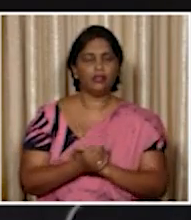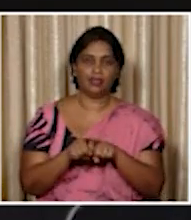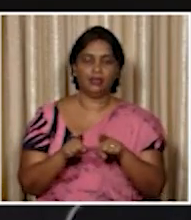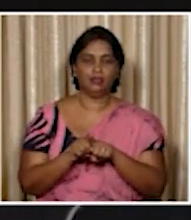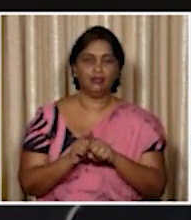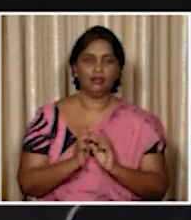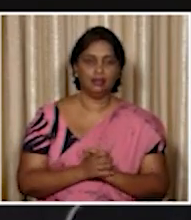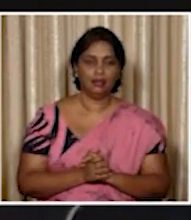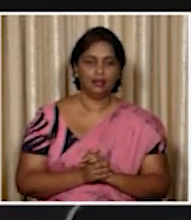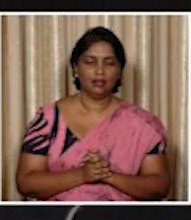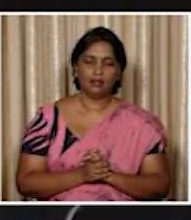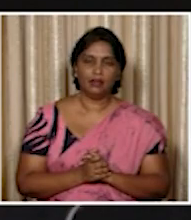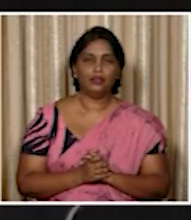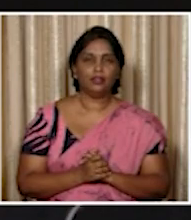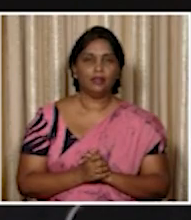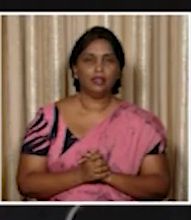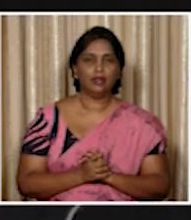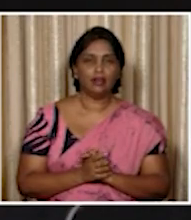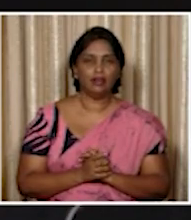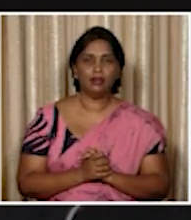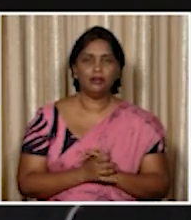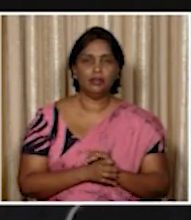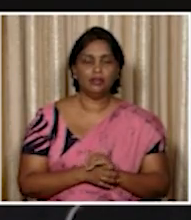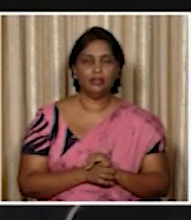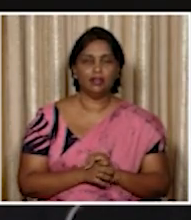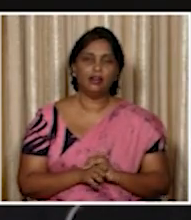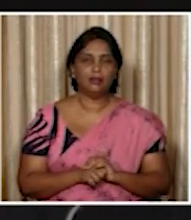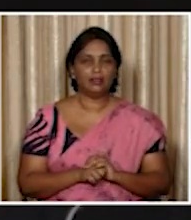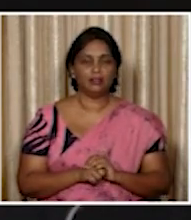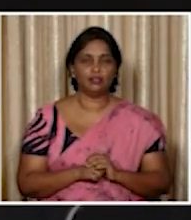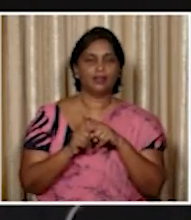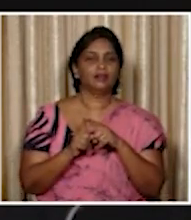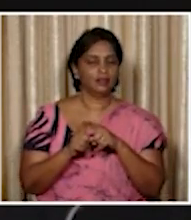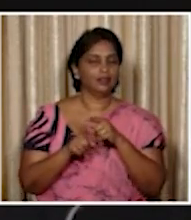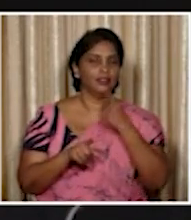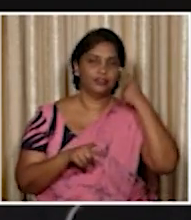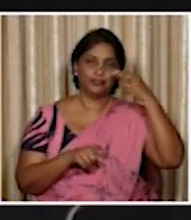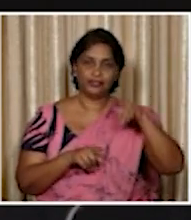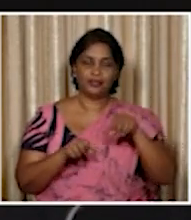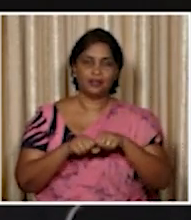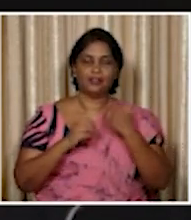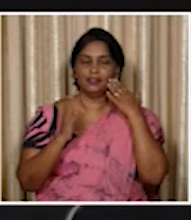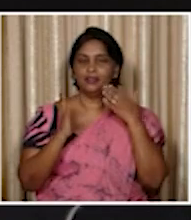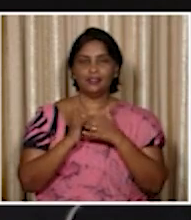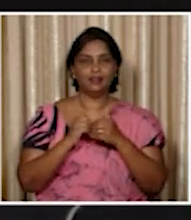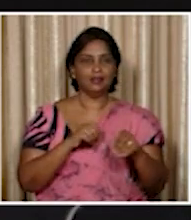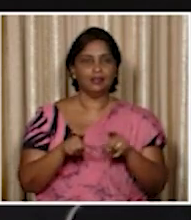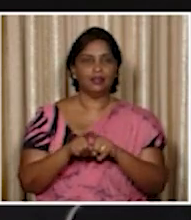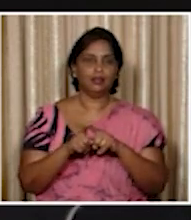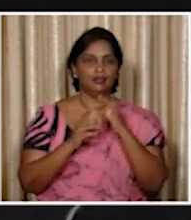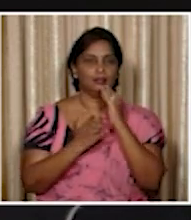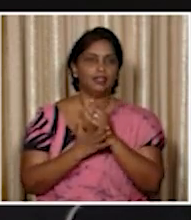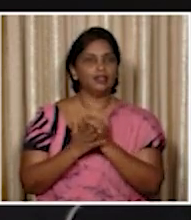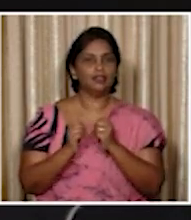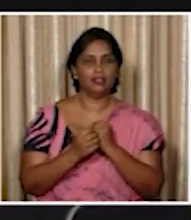that this no confidence motion should be brought against the Speaker. This is very unfortunate, because it's normally you don't bring